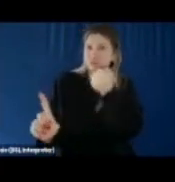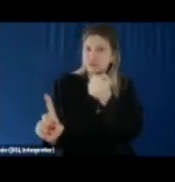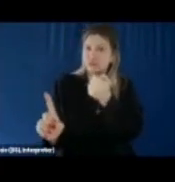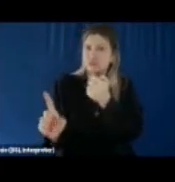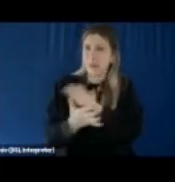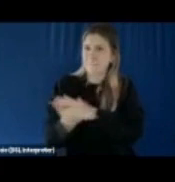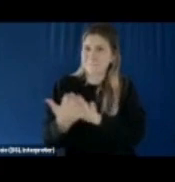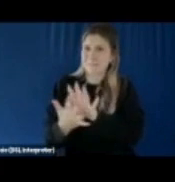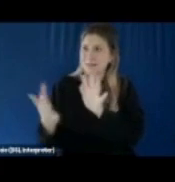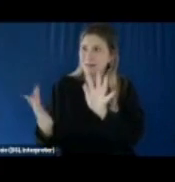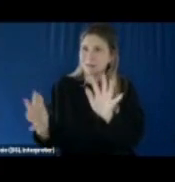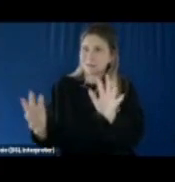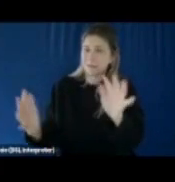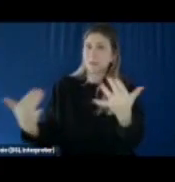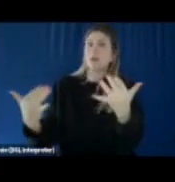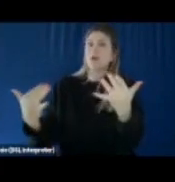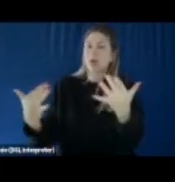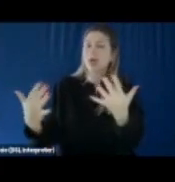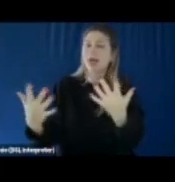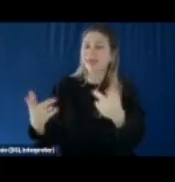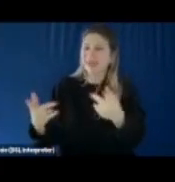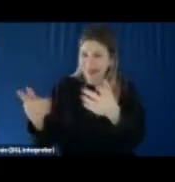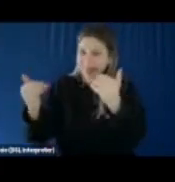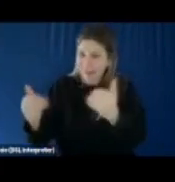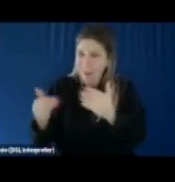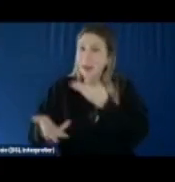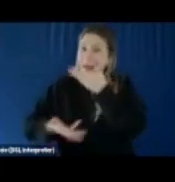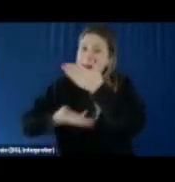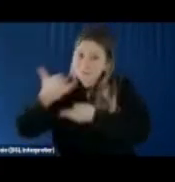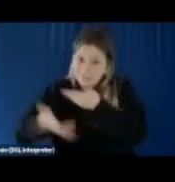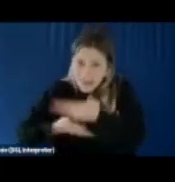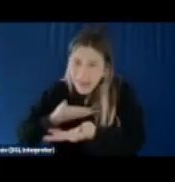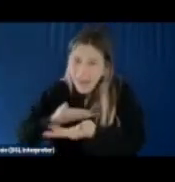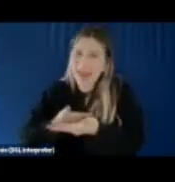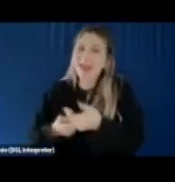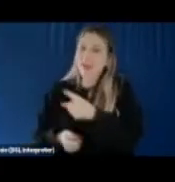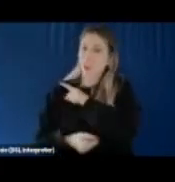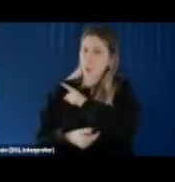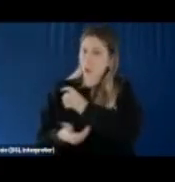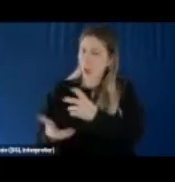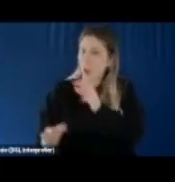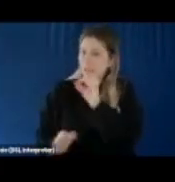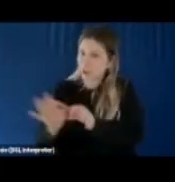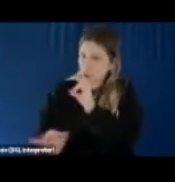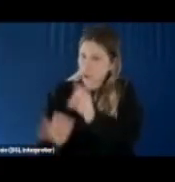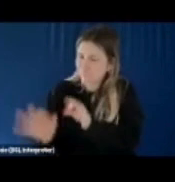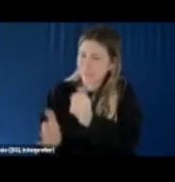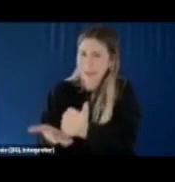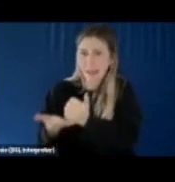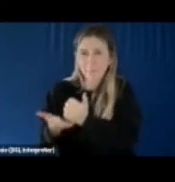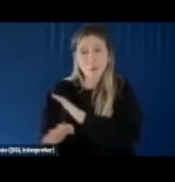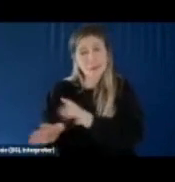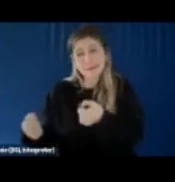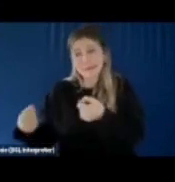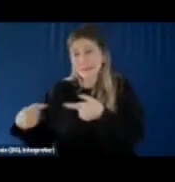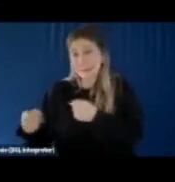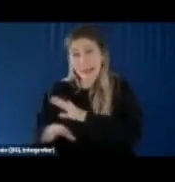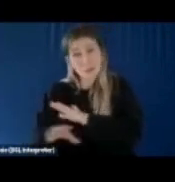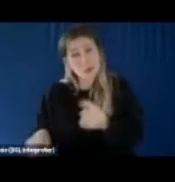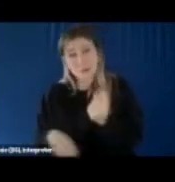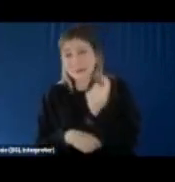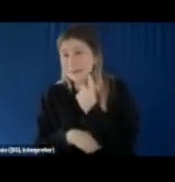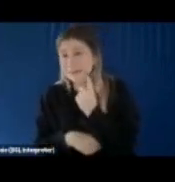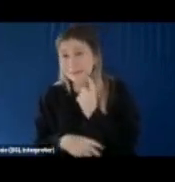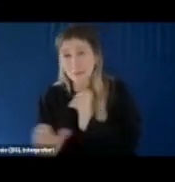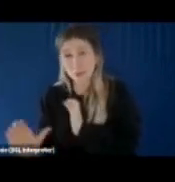then explain and give a call to action why the survey helps. It is not easy. And